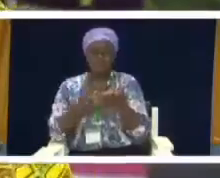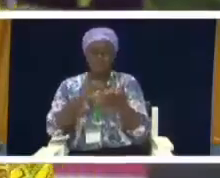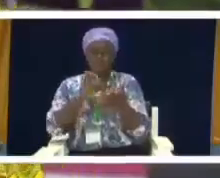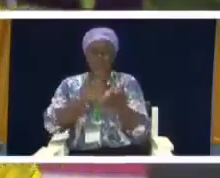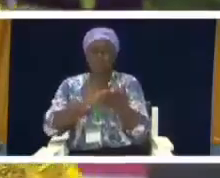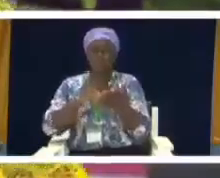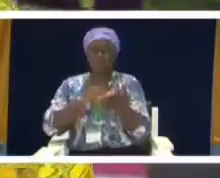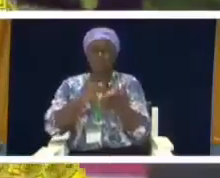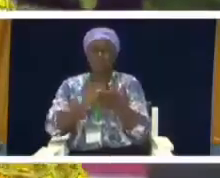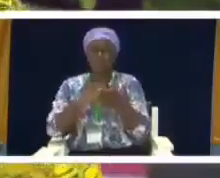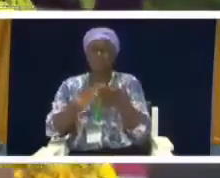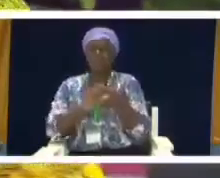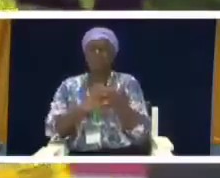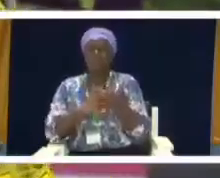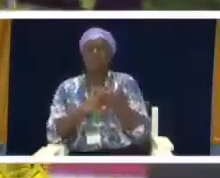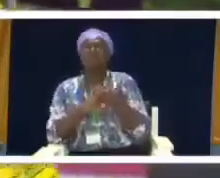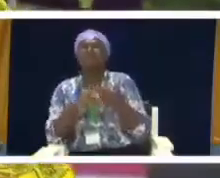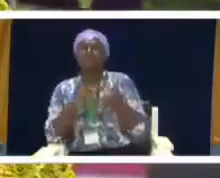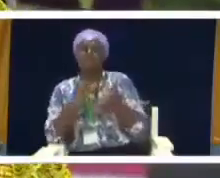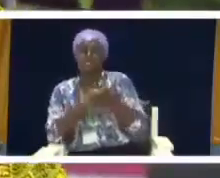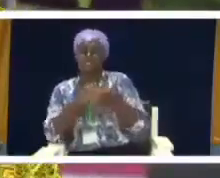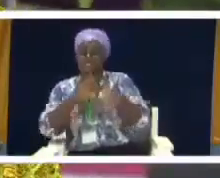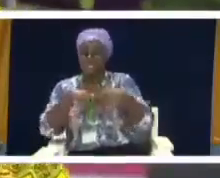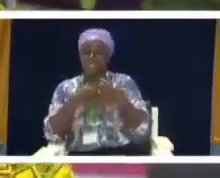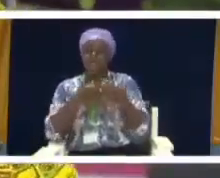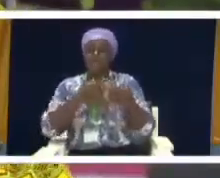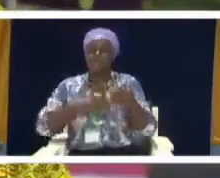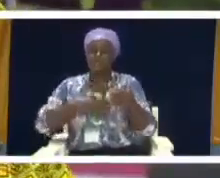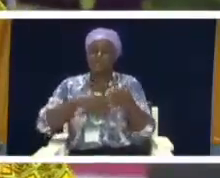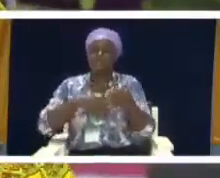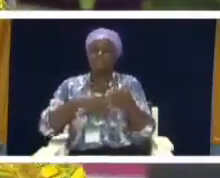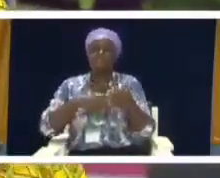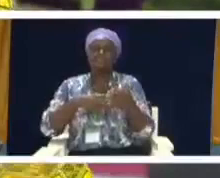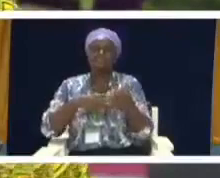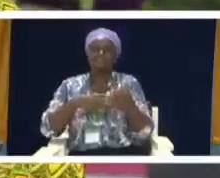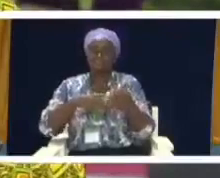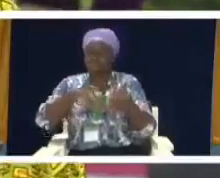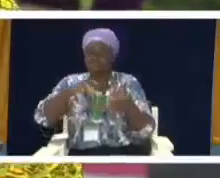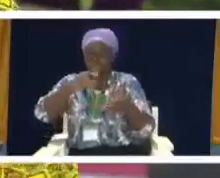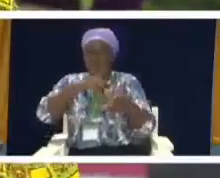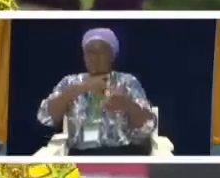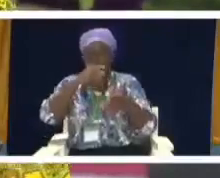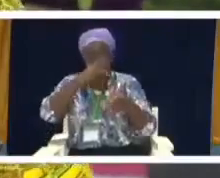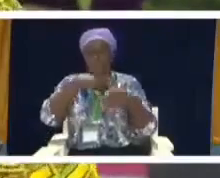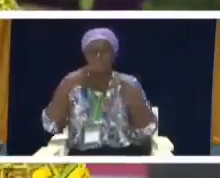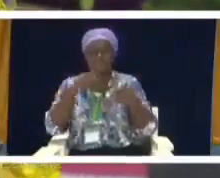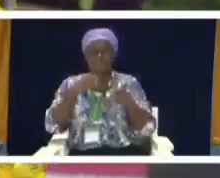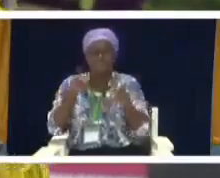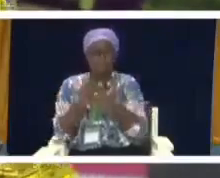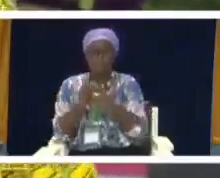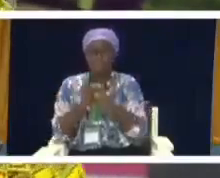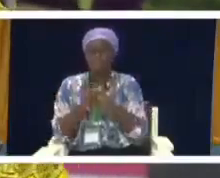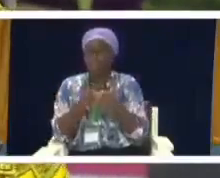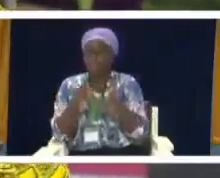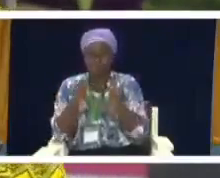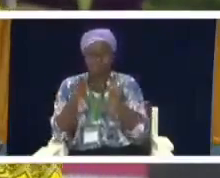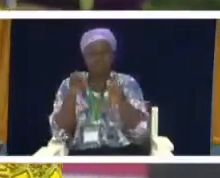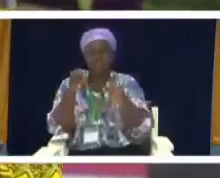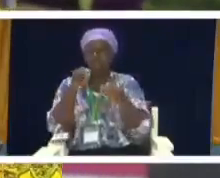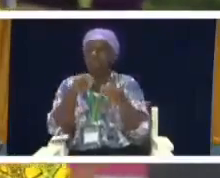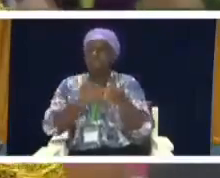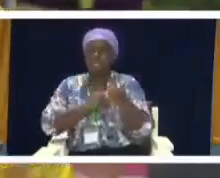my provincial pastor, and the letter was written to the GO. And after a month, I received a message I should come to the